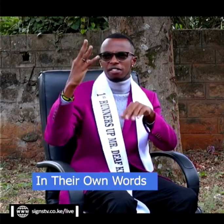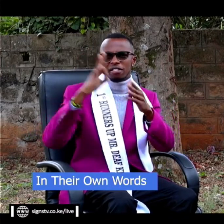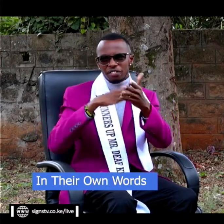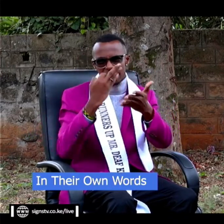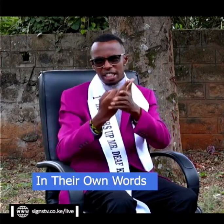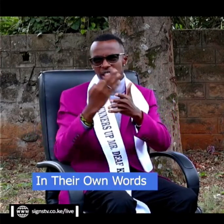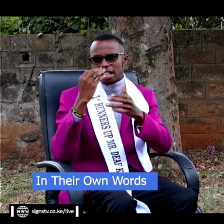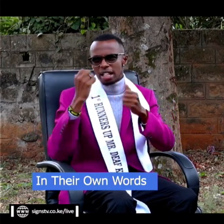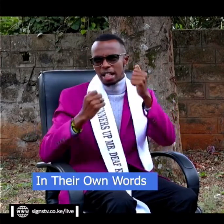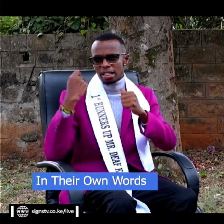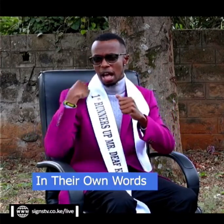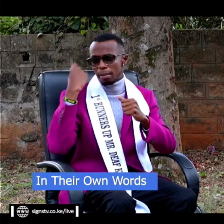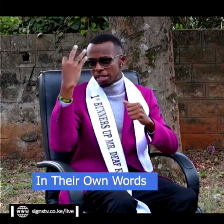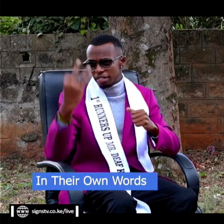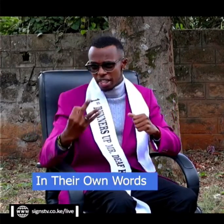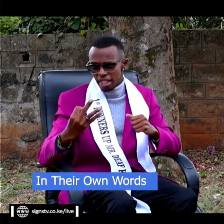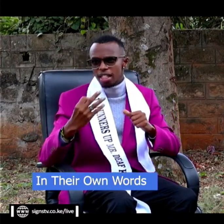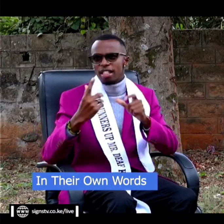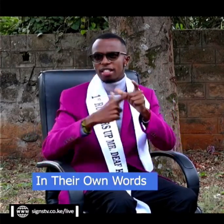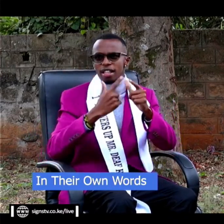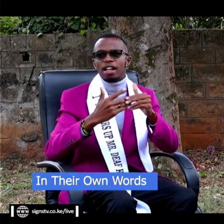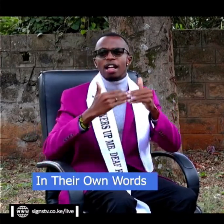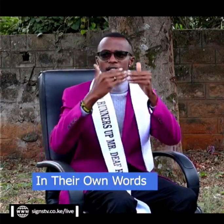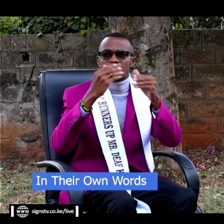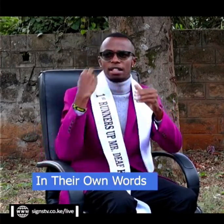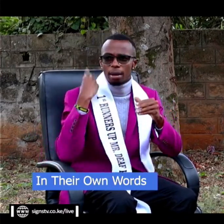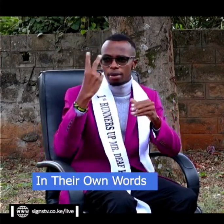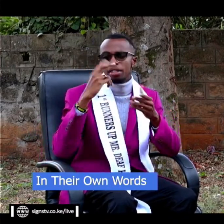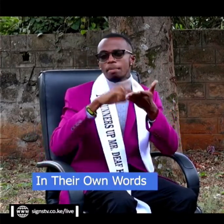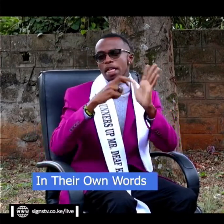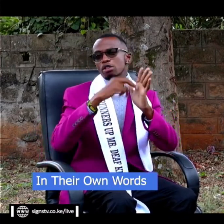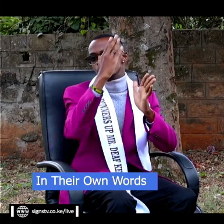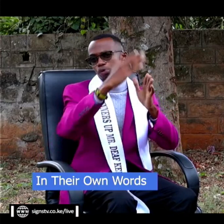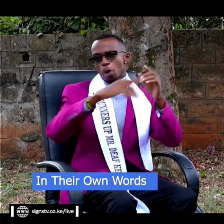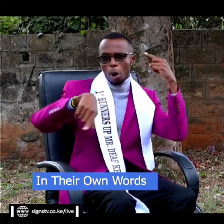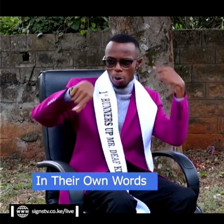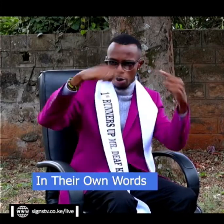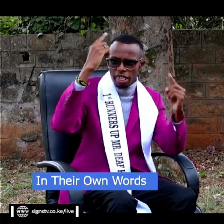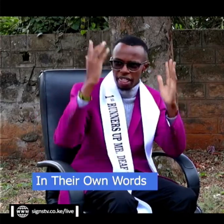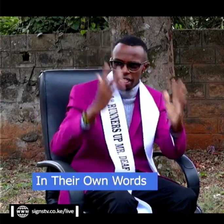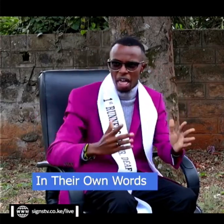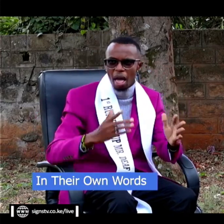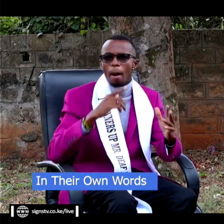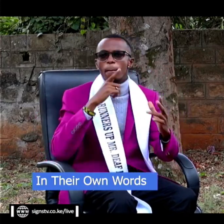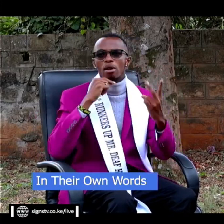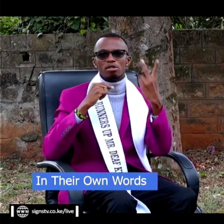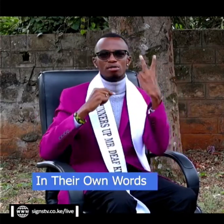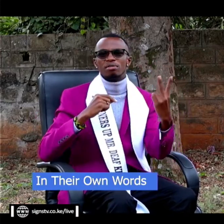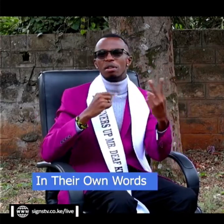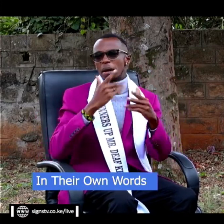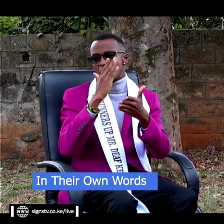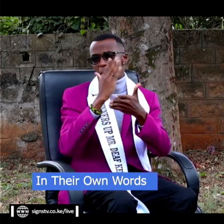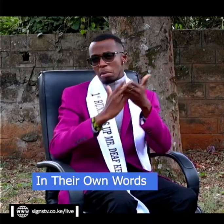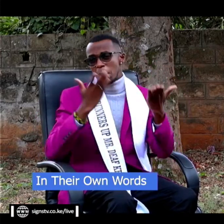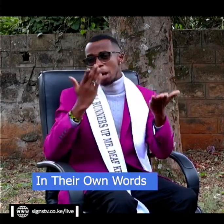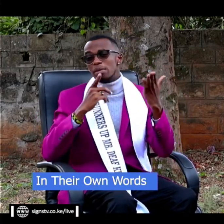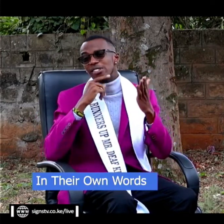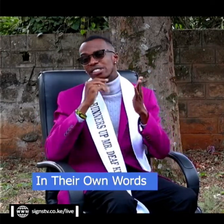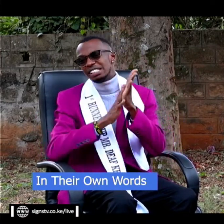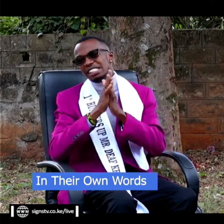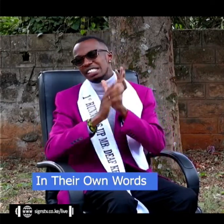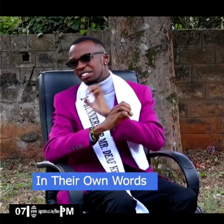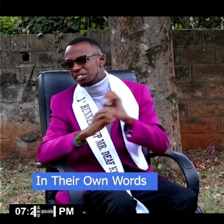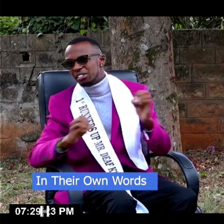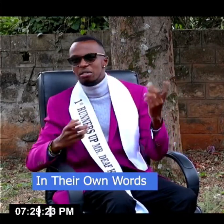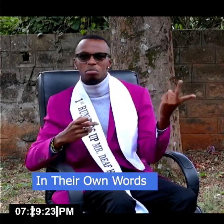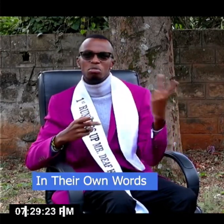The winner Kenneth has failed for the past three times, and now he